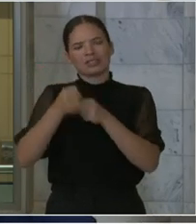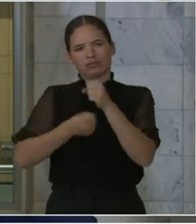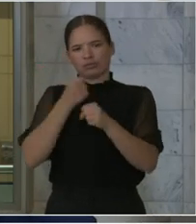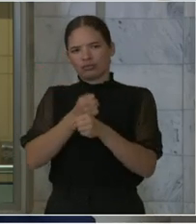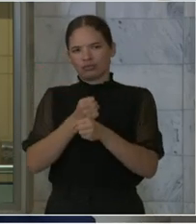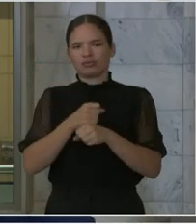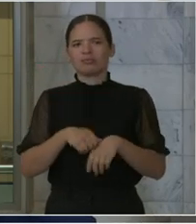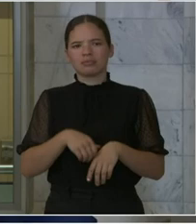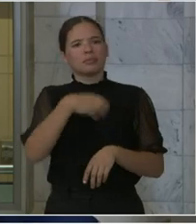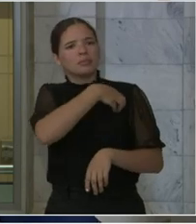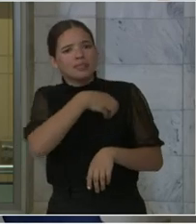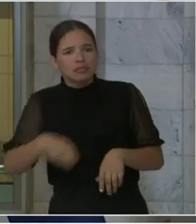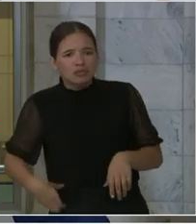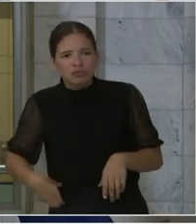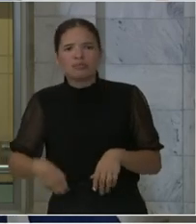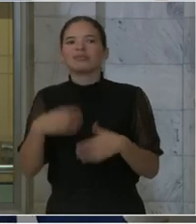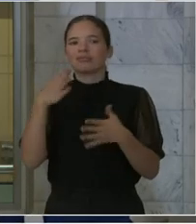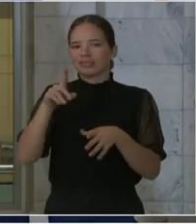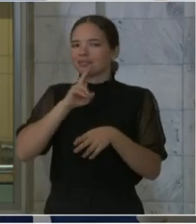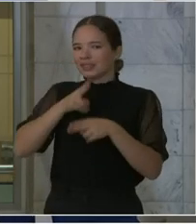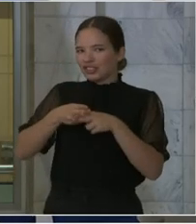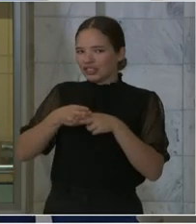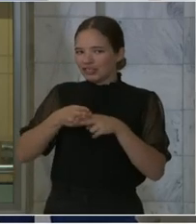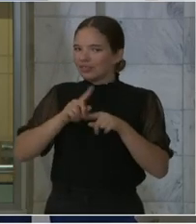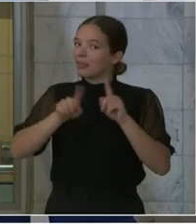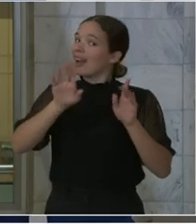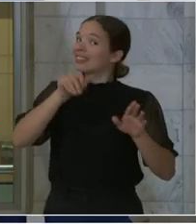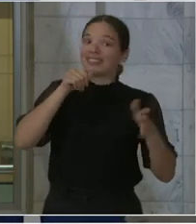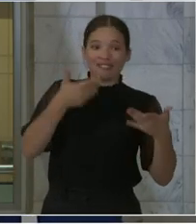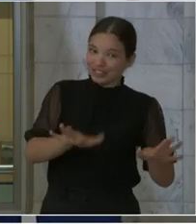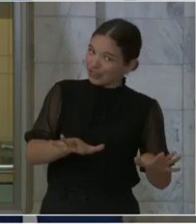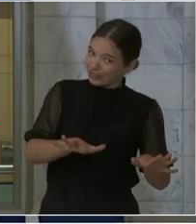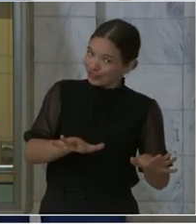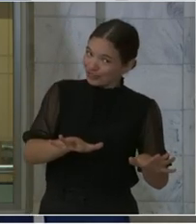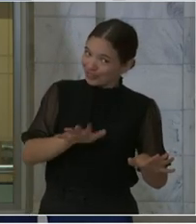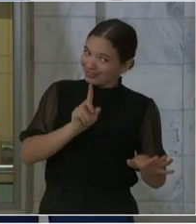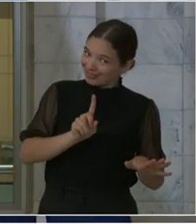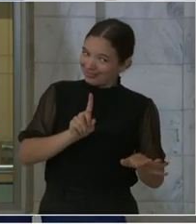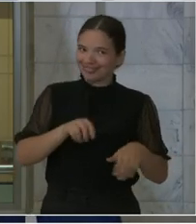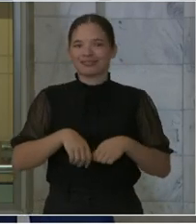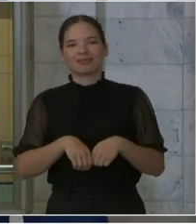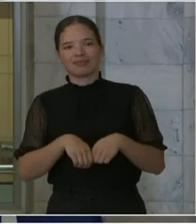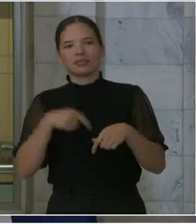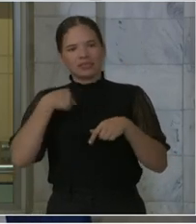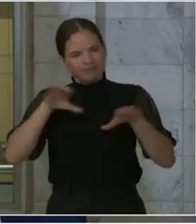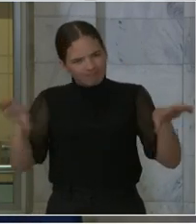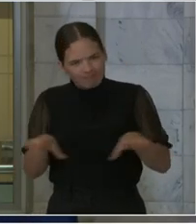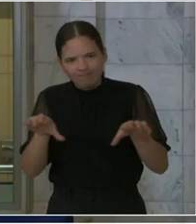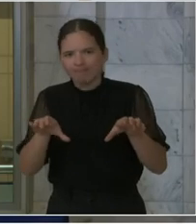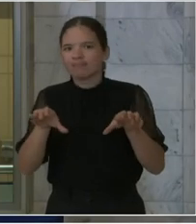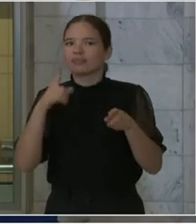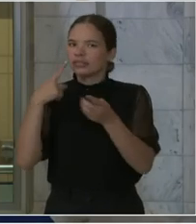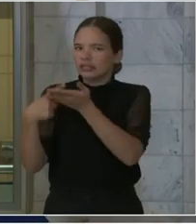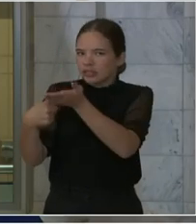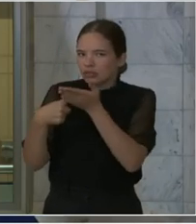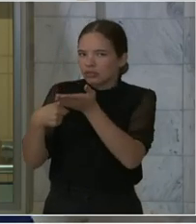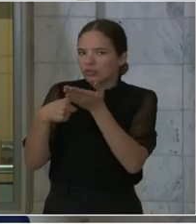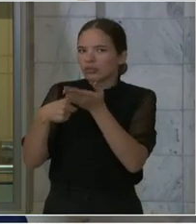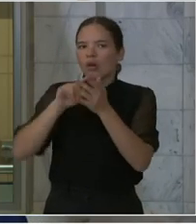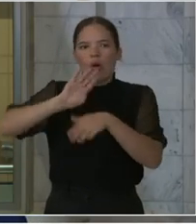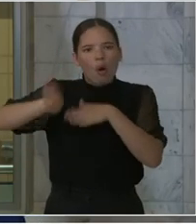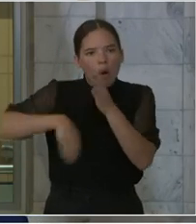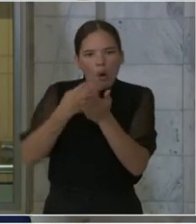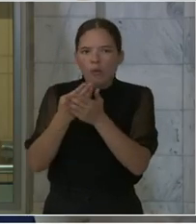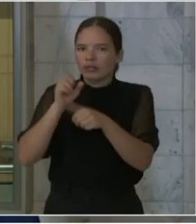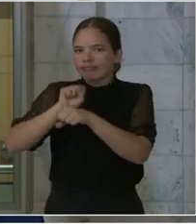done. So I do want to reiterate that we are in active conversations with all our employee unions and look forward